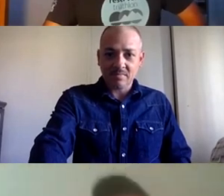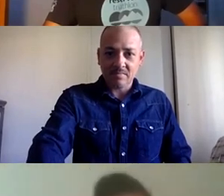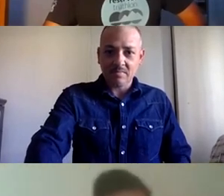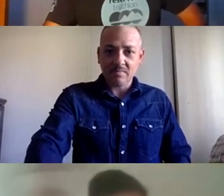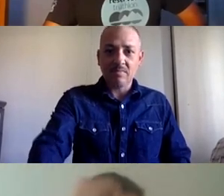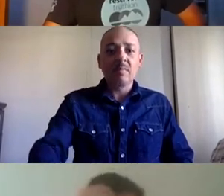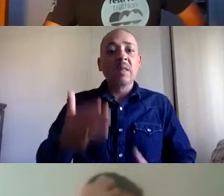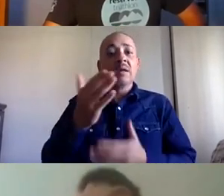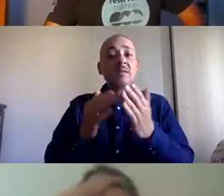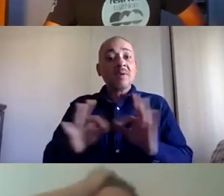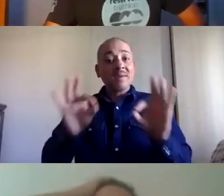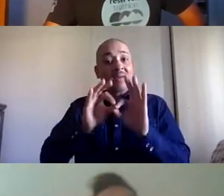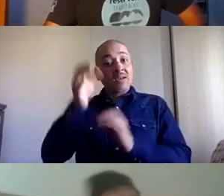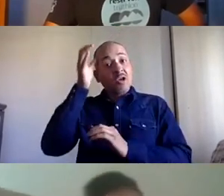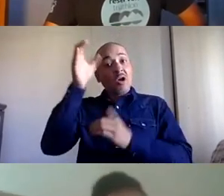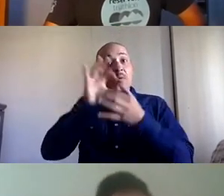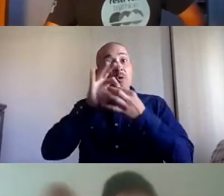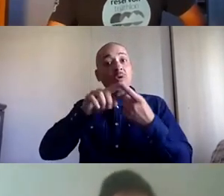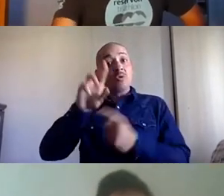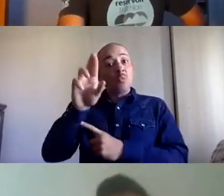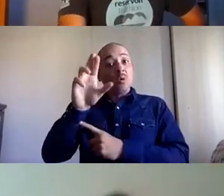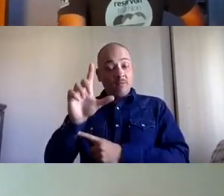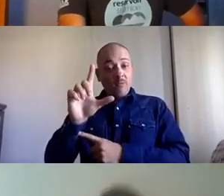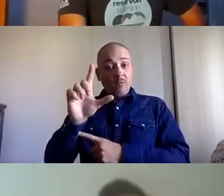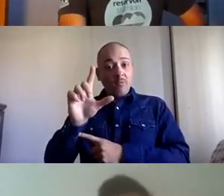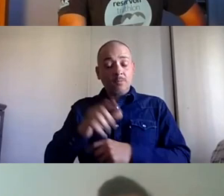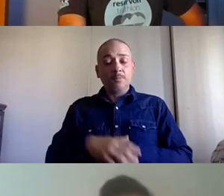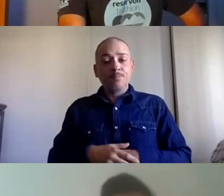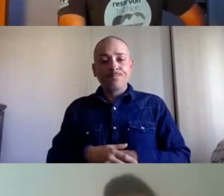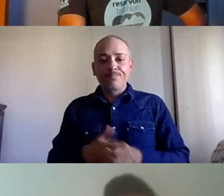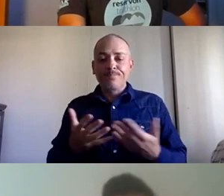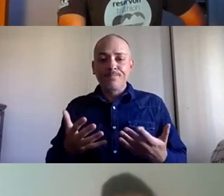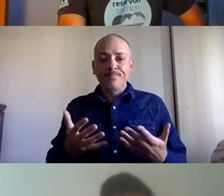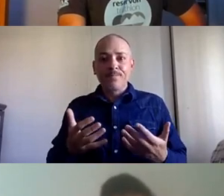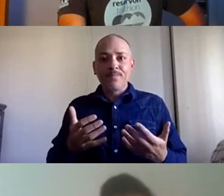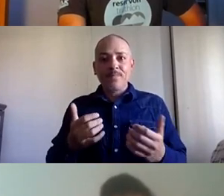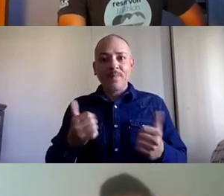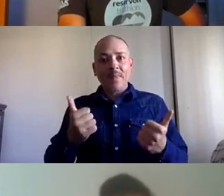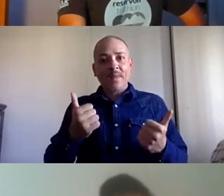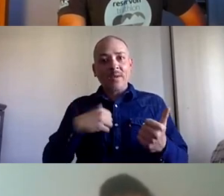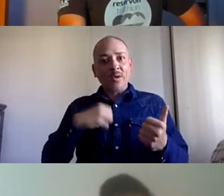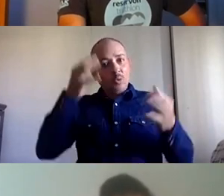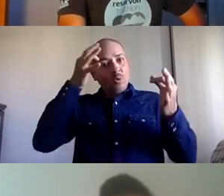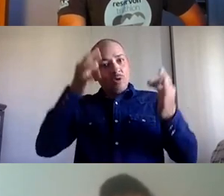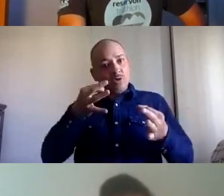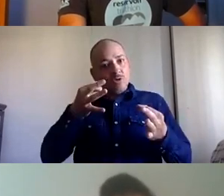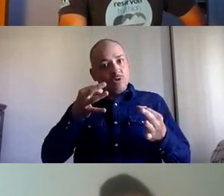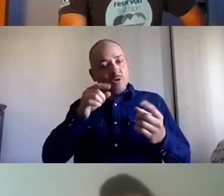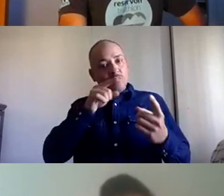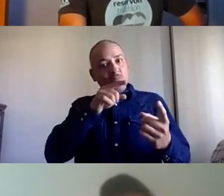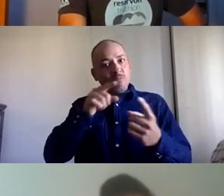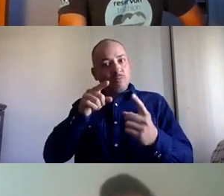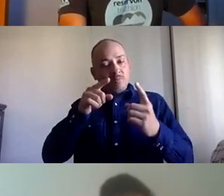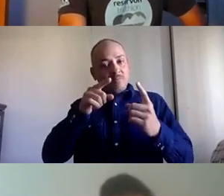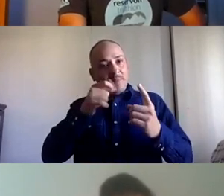learning, and basically how we determine how our agent and how our models is